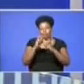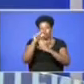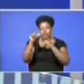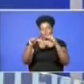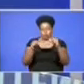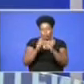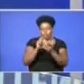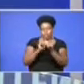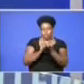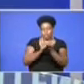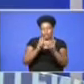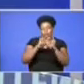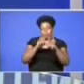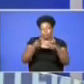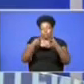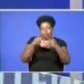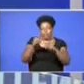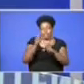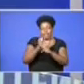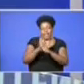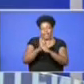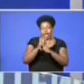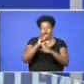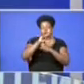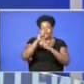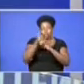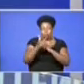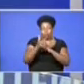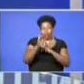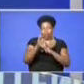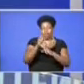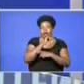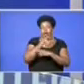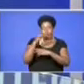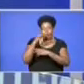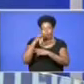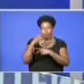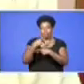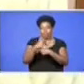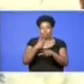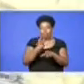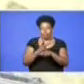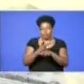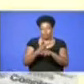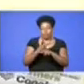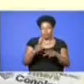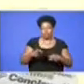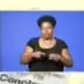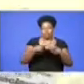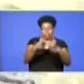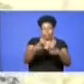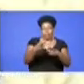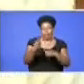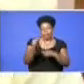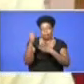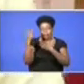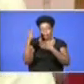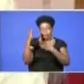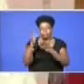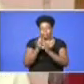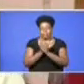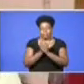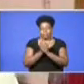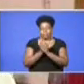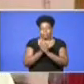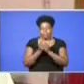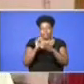important to get more local farmers producing at a level to supply the Bahamas. When you look from 2000, from the late 90s to